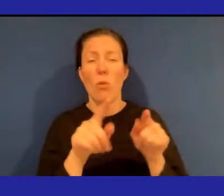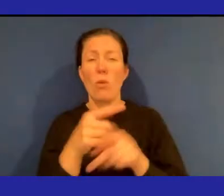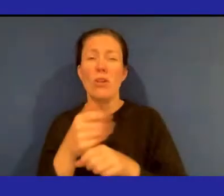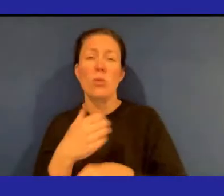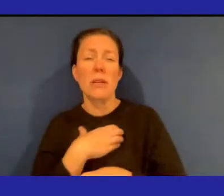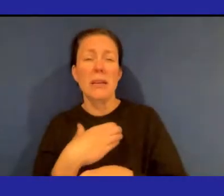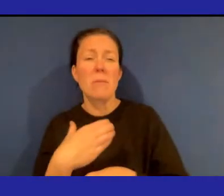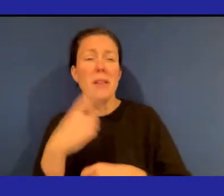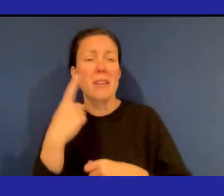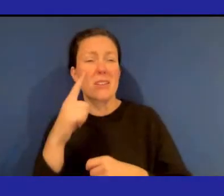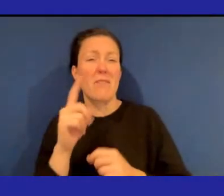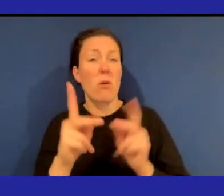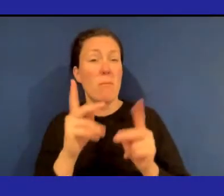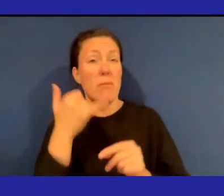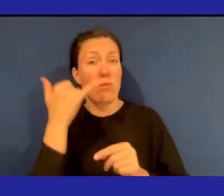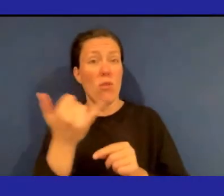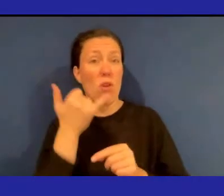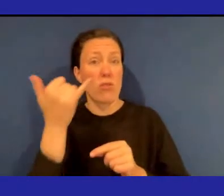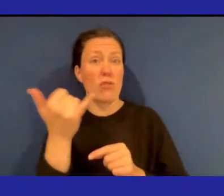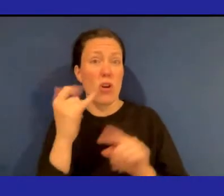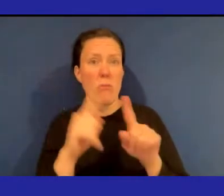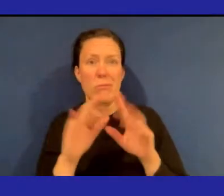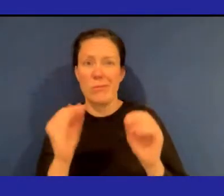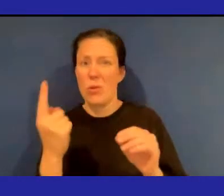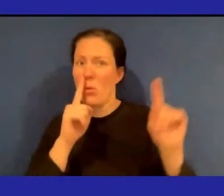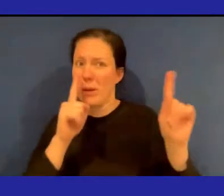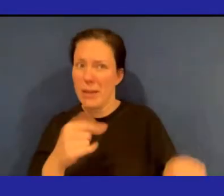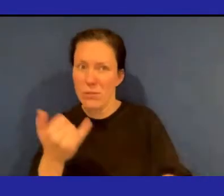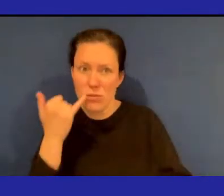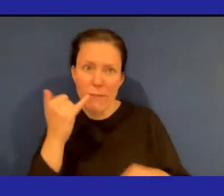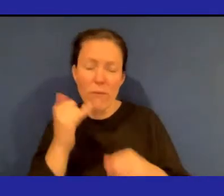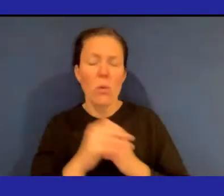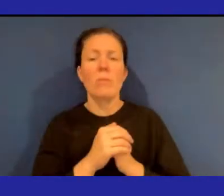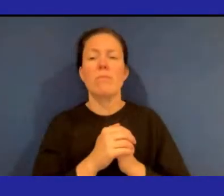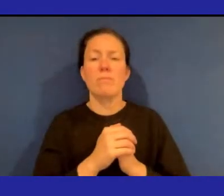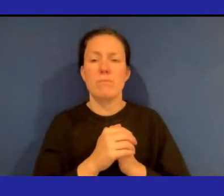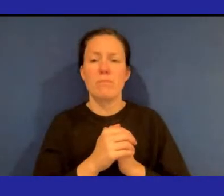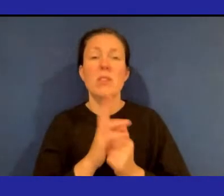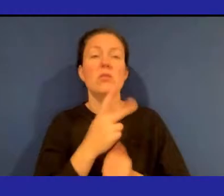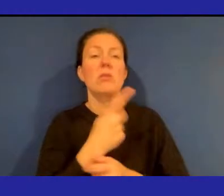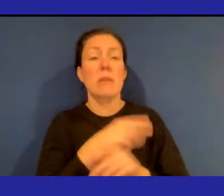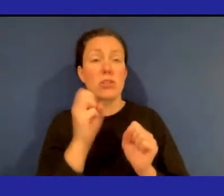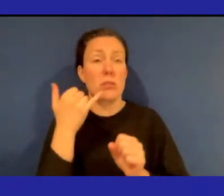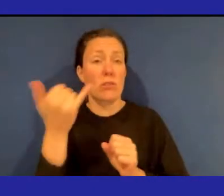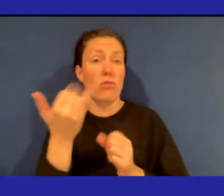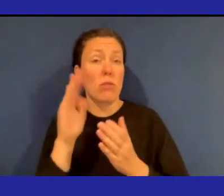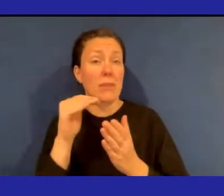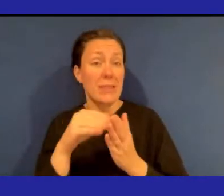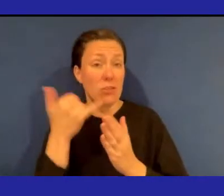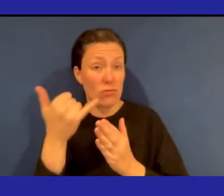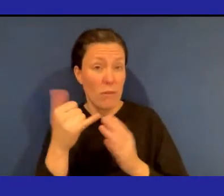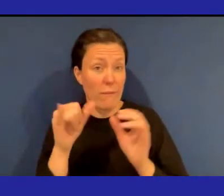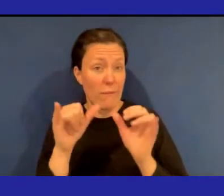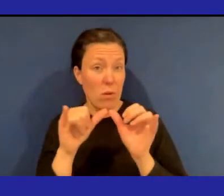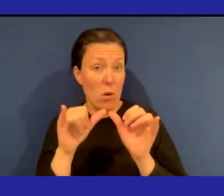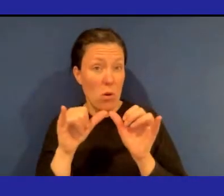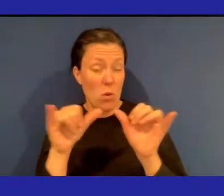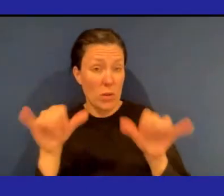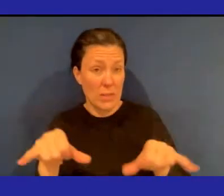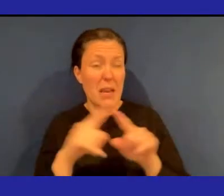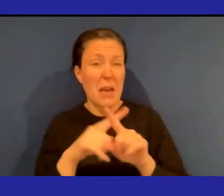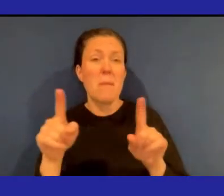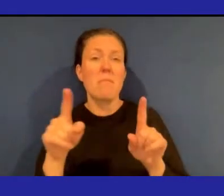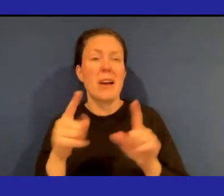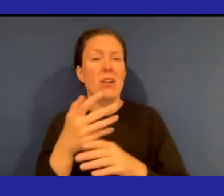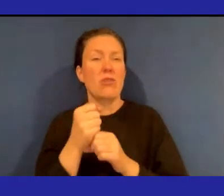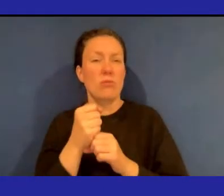unanswered phones. We offer patients the option to call the centralized call center and are having staff check voicemail